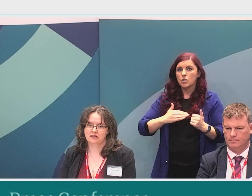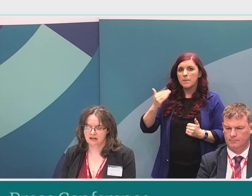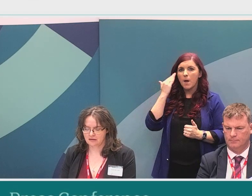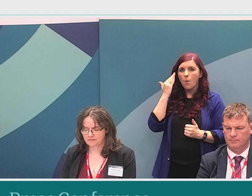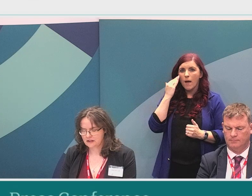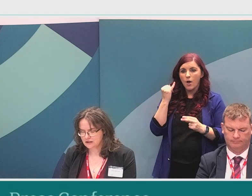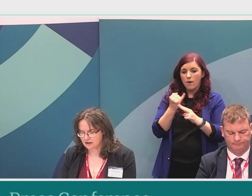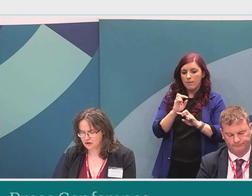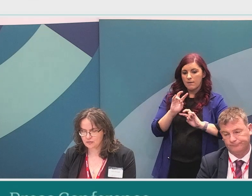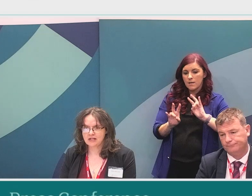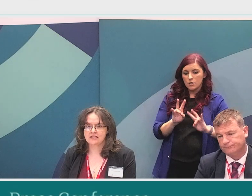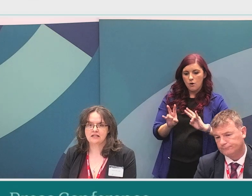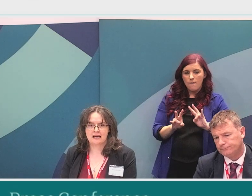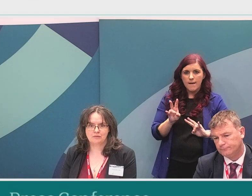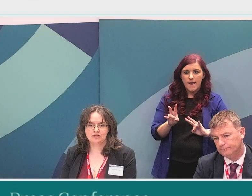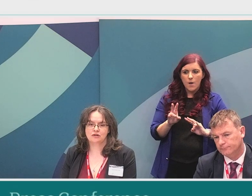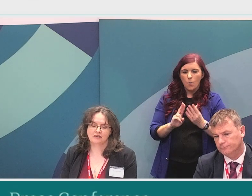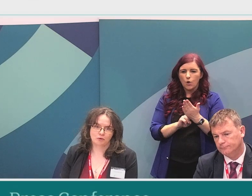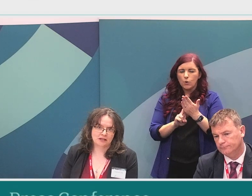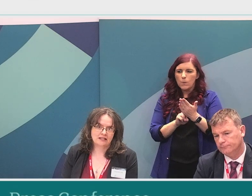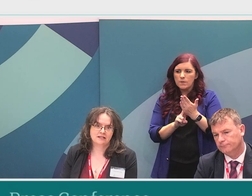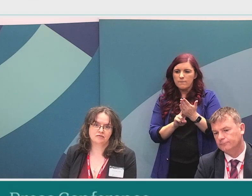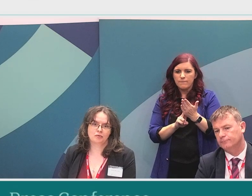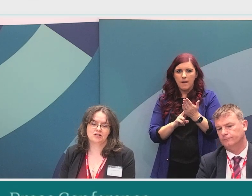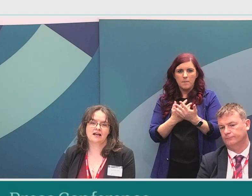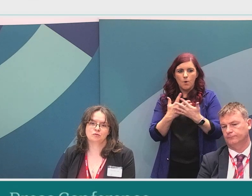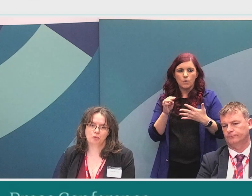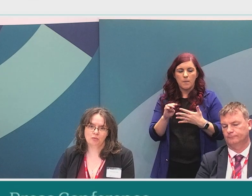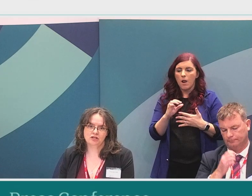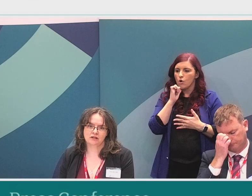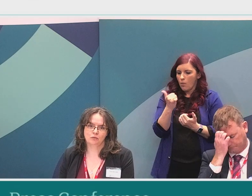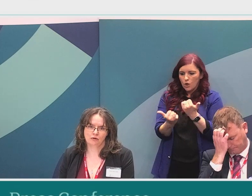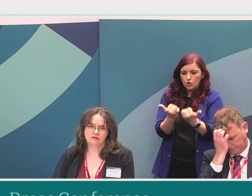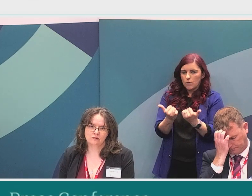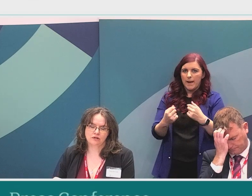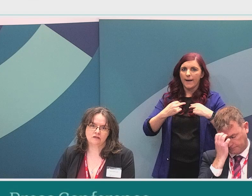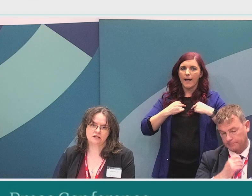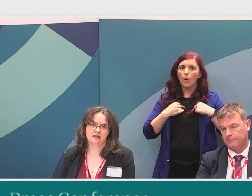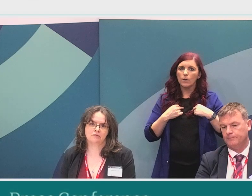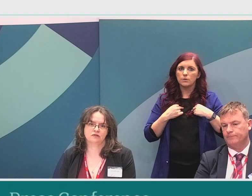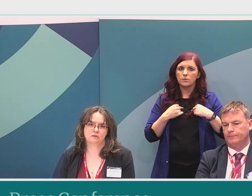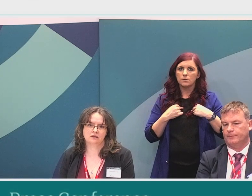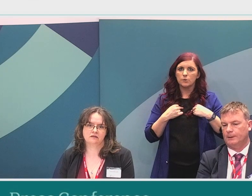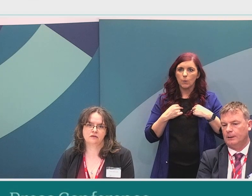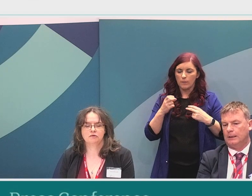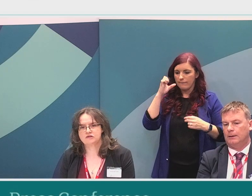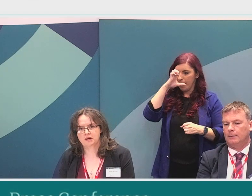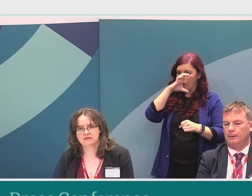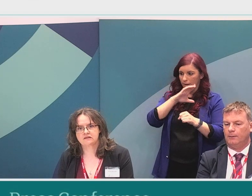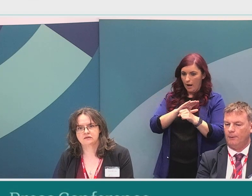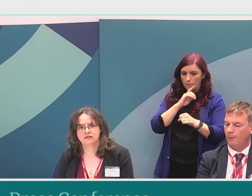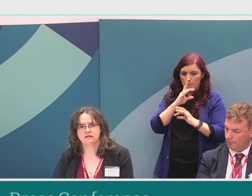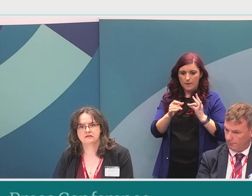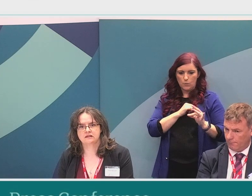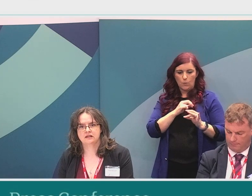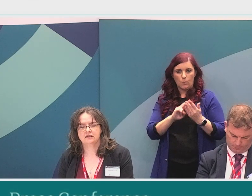very non-judgmental language as we were collecting the information, as we're publishing, we're also using that language as well, so that when respondents